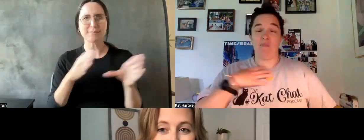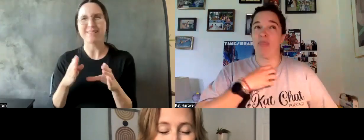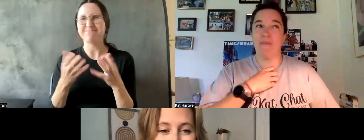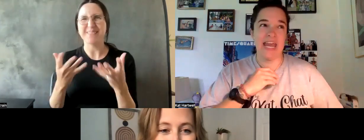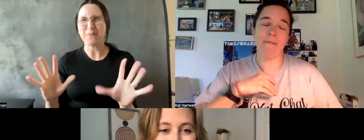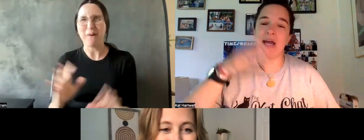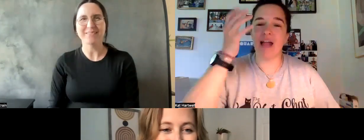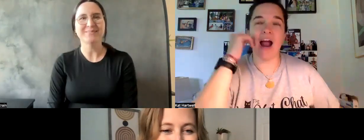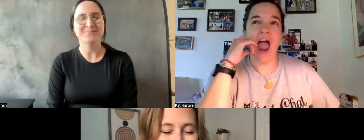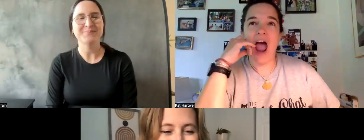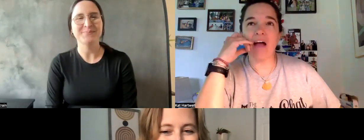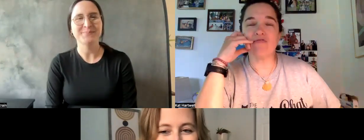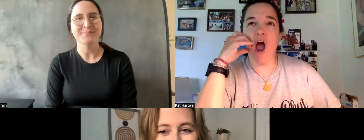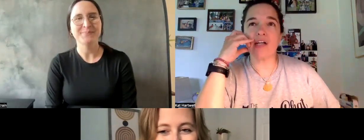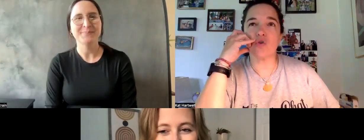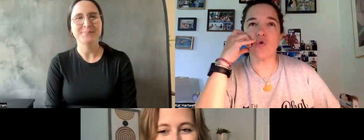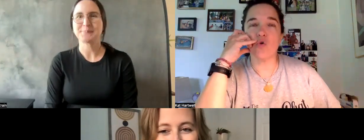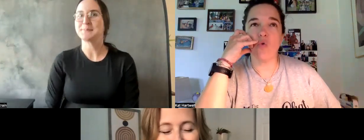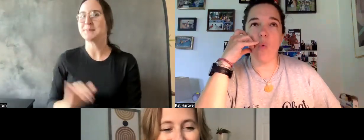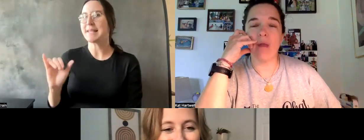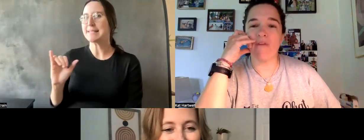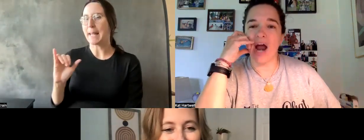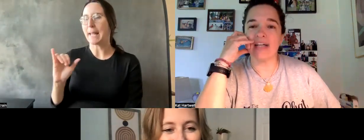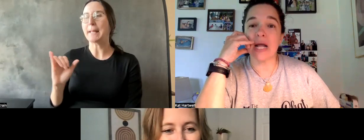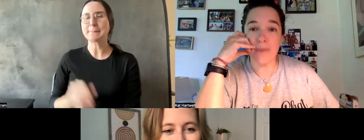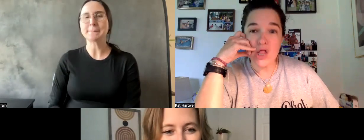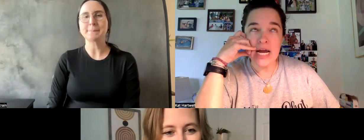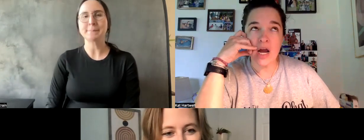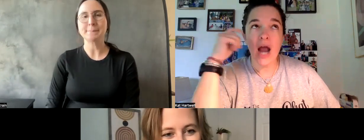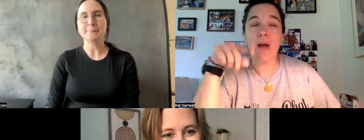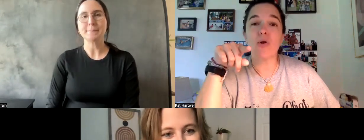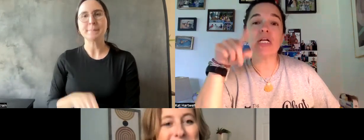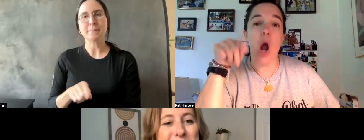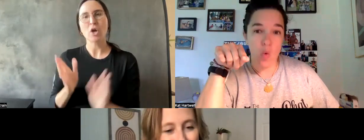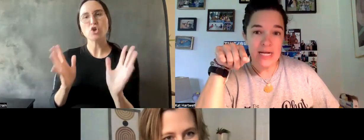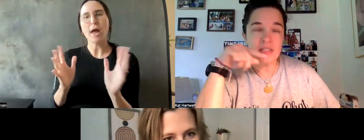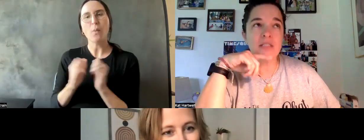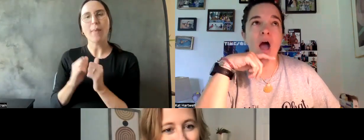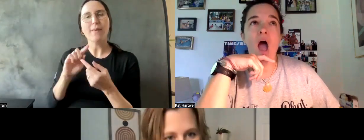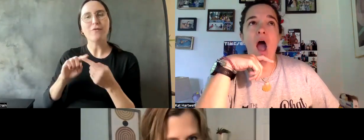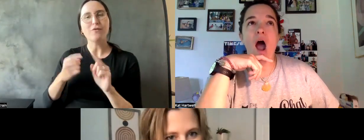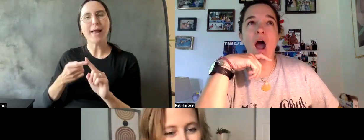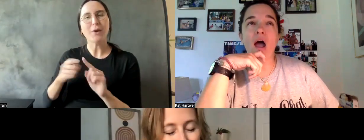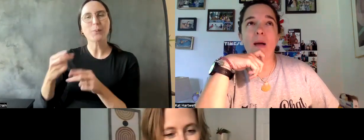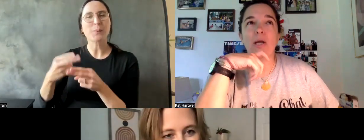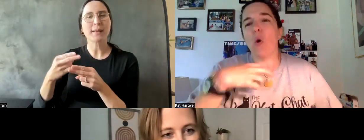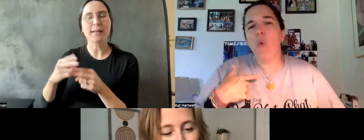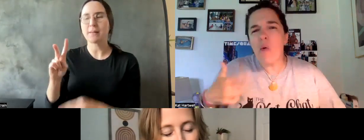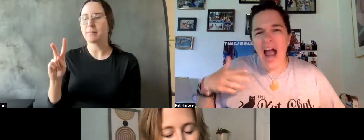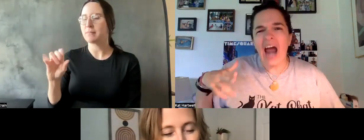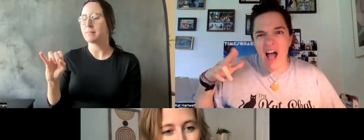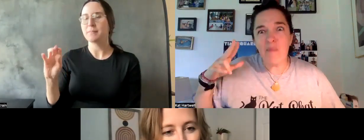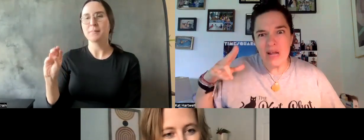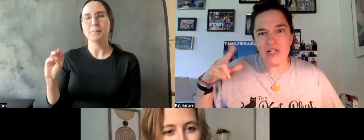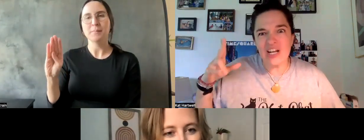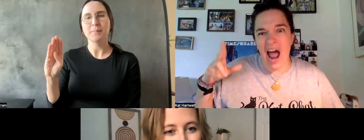yeah, same with me. I mean, like, I talked to one of my friends, Kimberly Owens. We